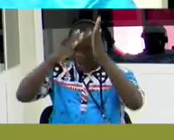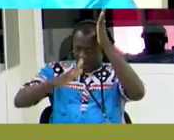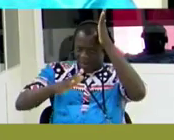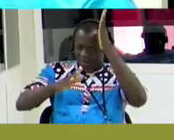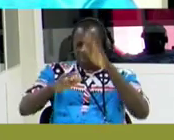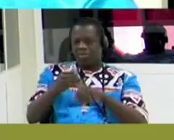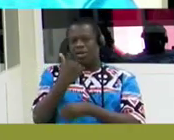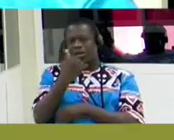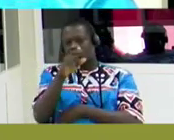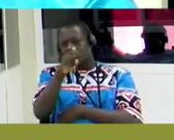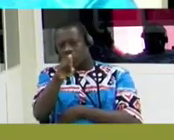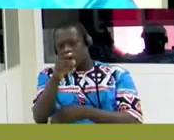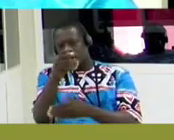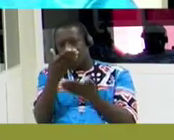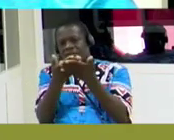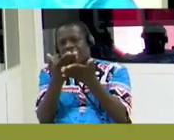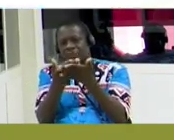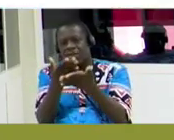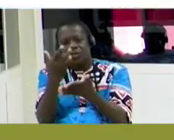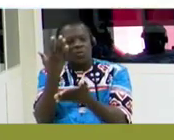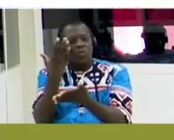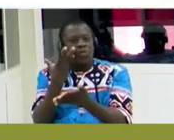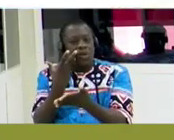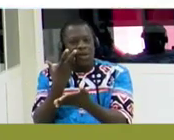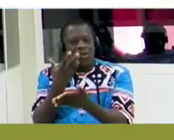I finished in